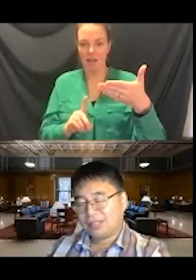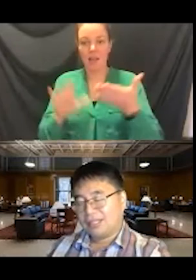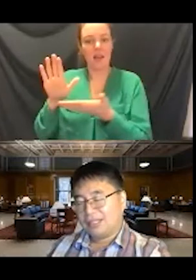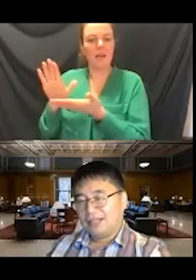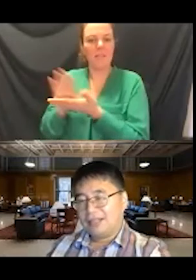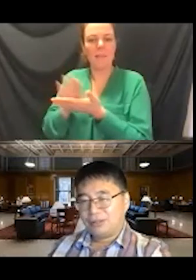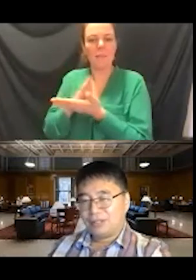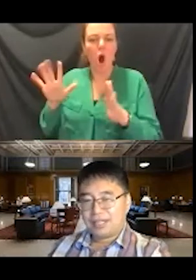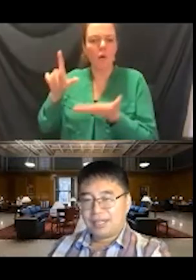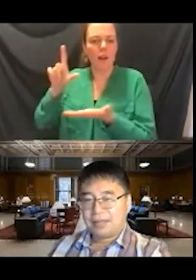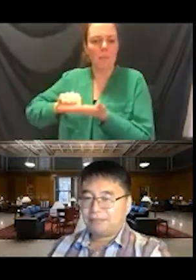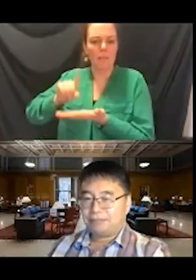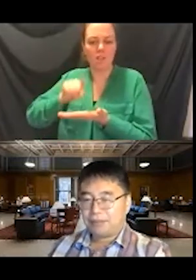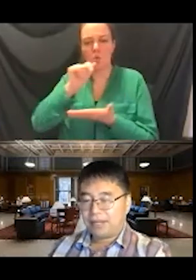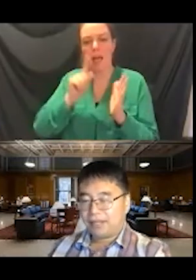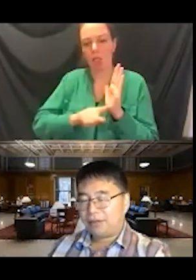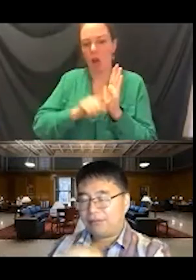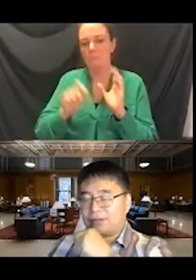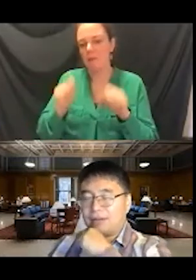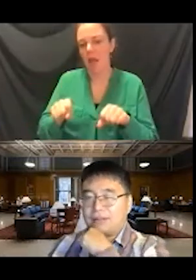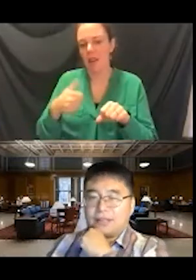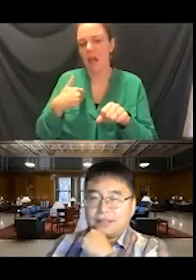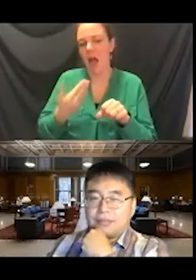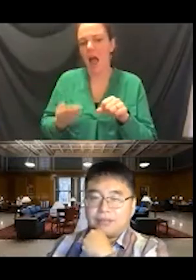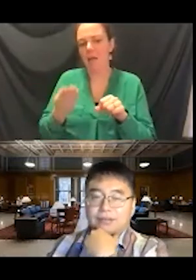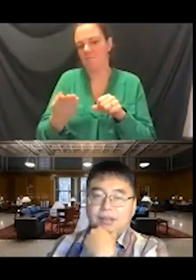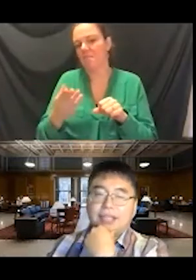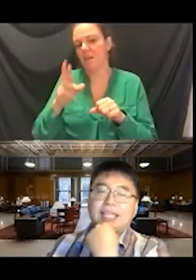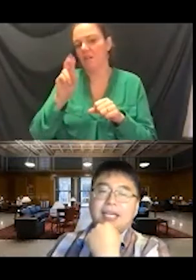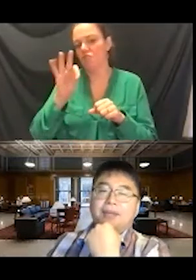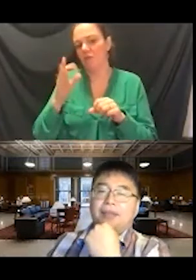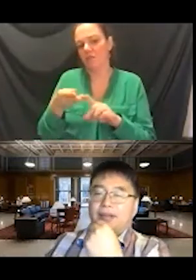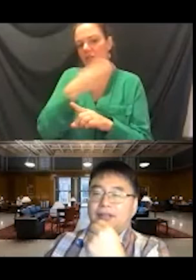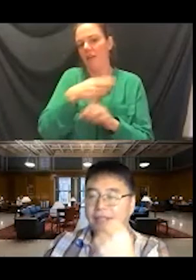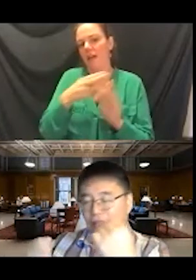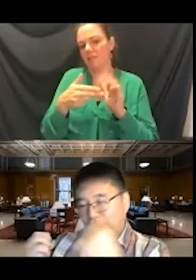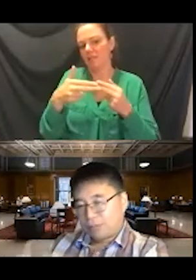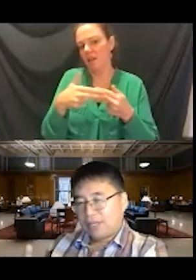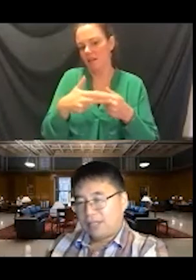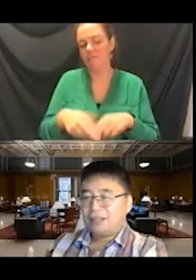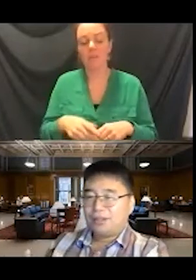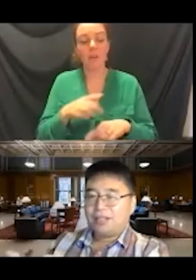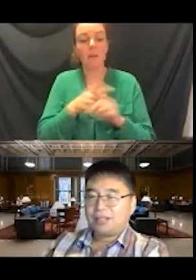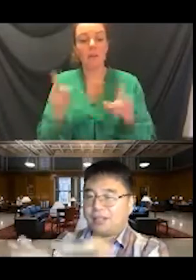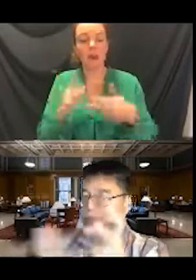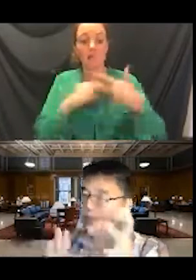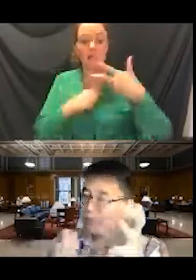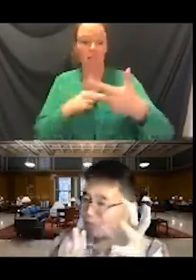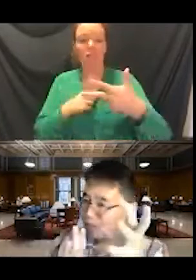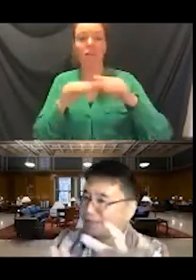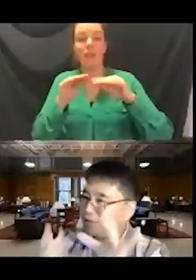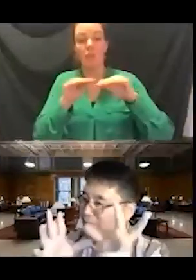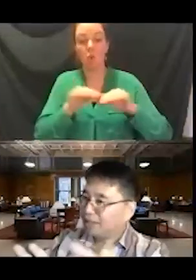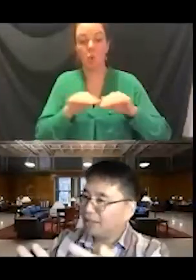published, so you can look it up. I provided a reference there in the previous slide. But there are essentially three units that